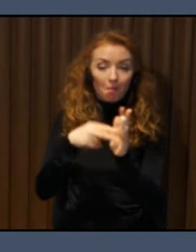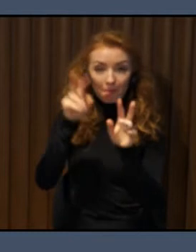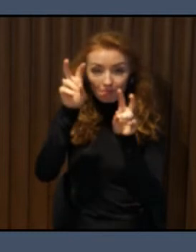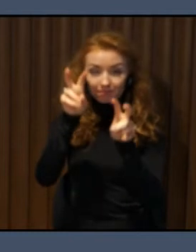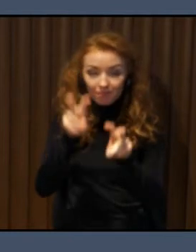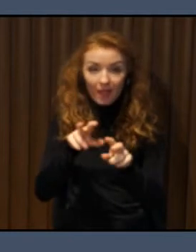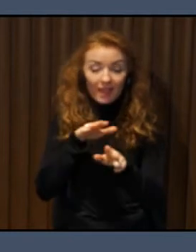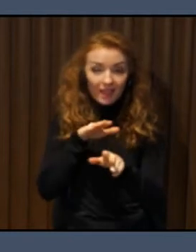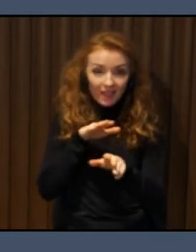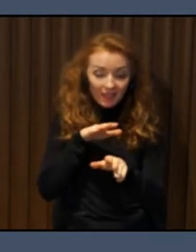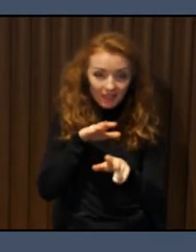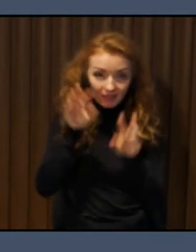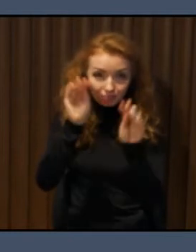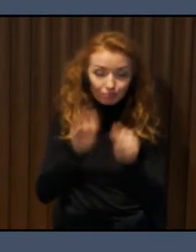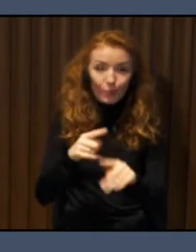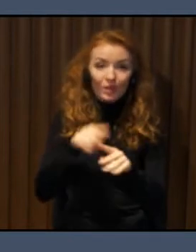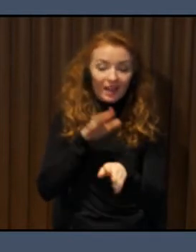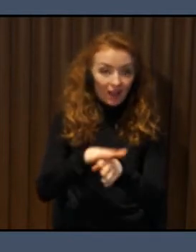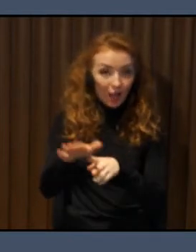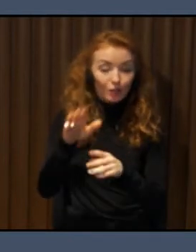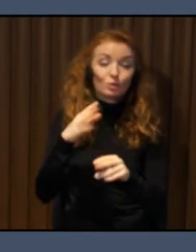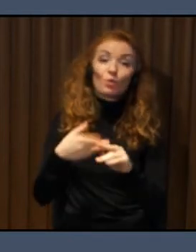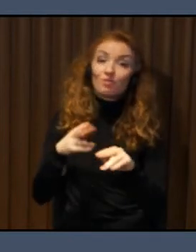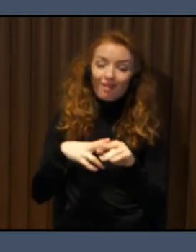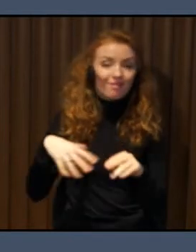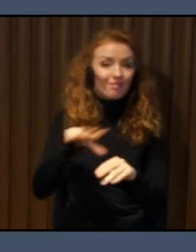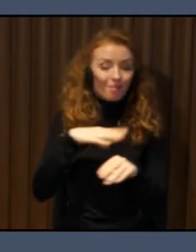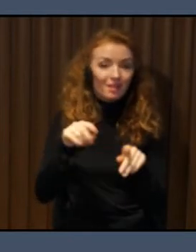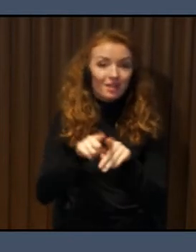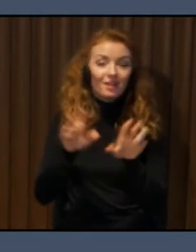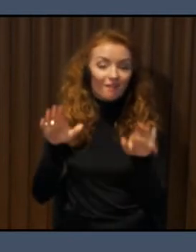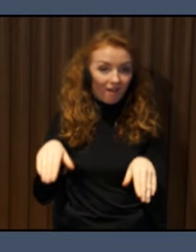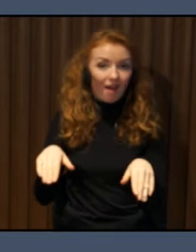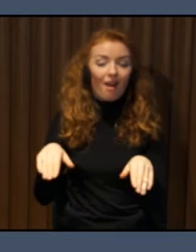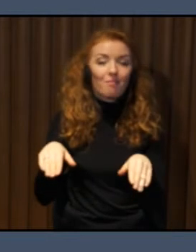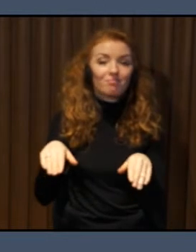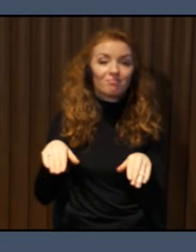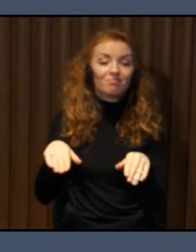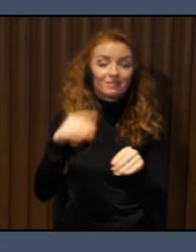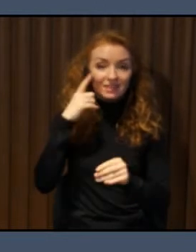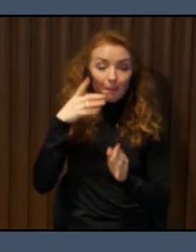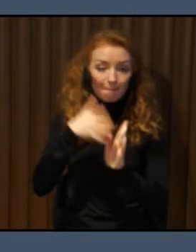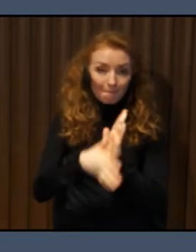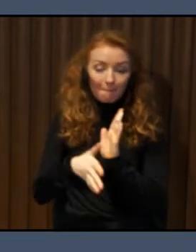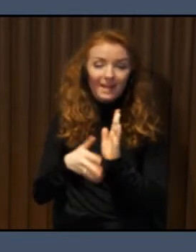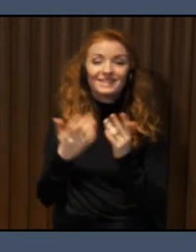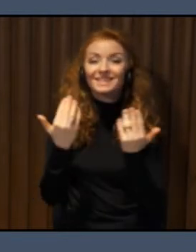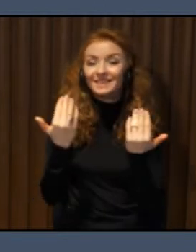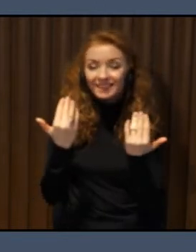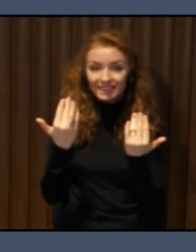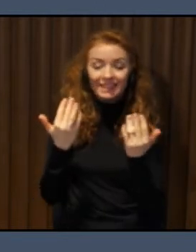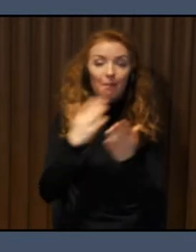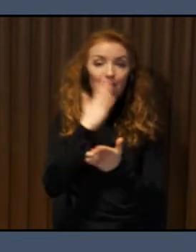accessibility, so we can understand at the end of the day for the consumer, how is it accessible for me? Each